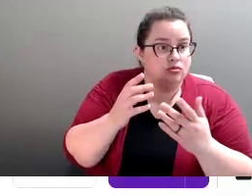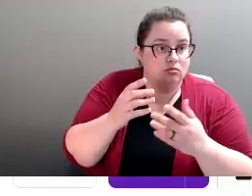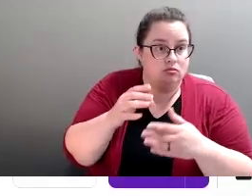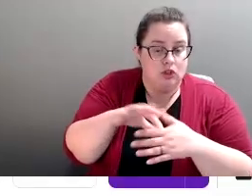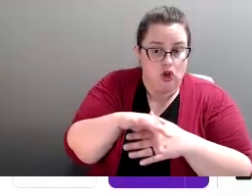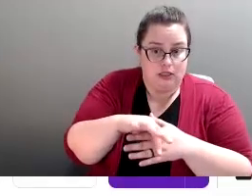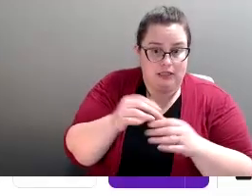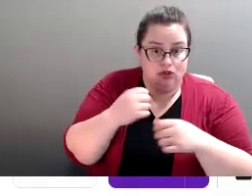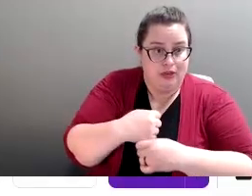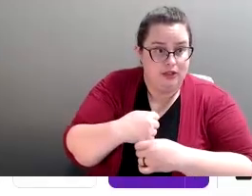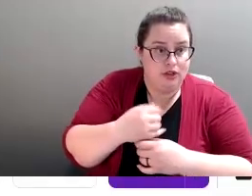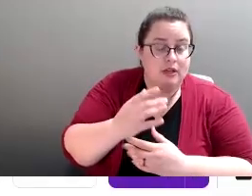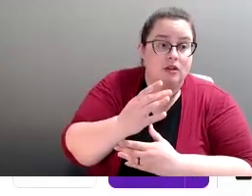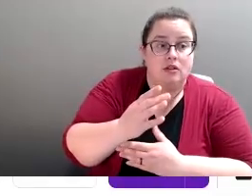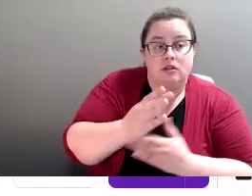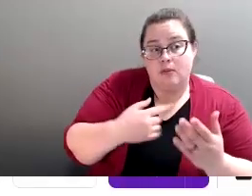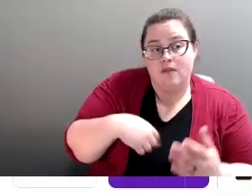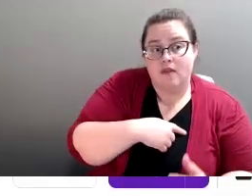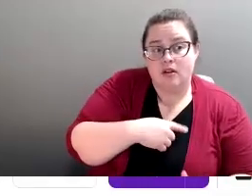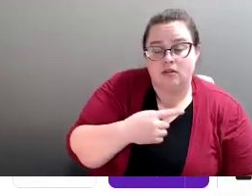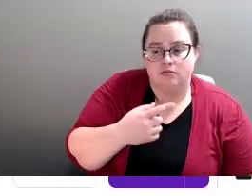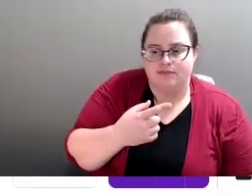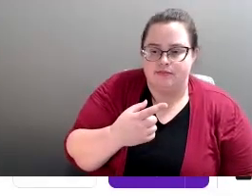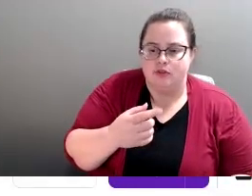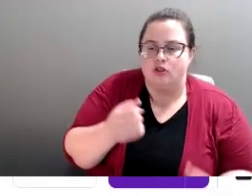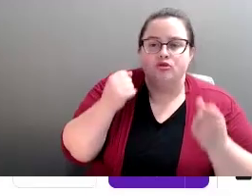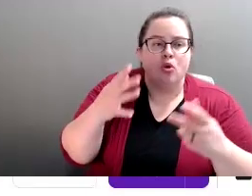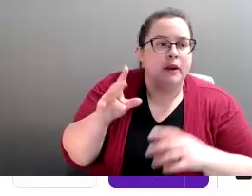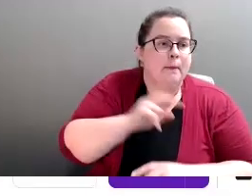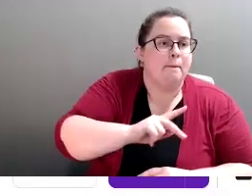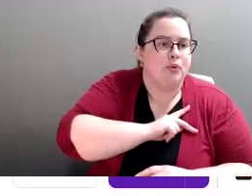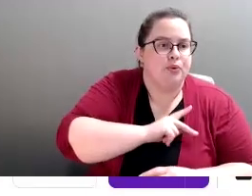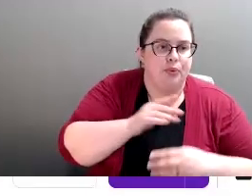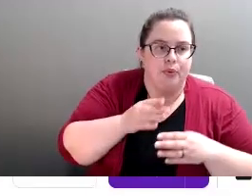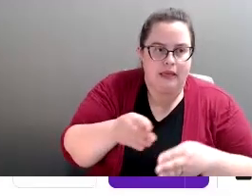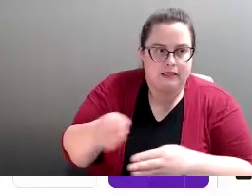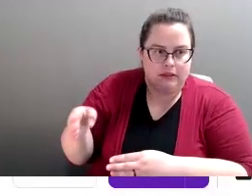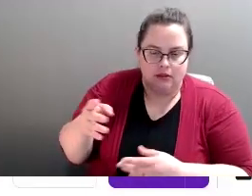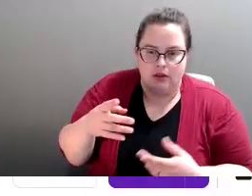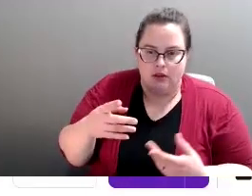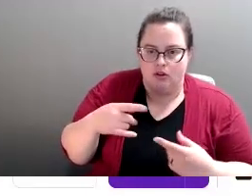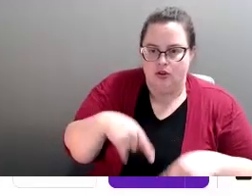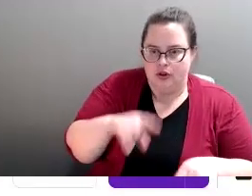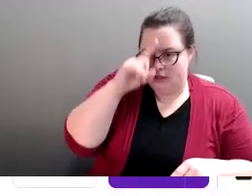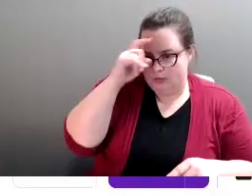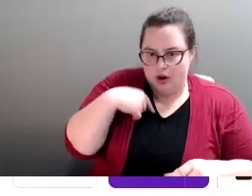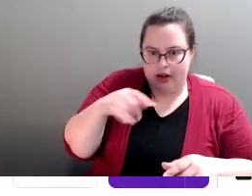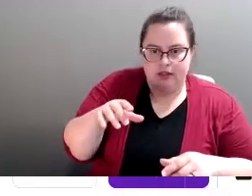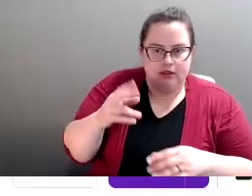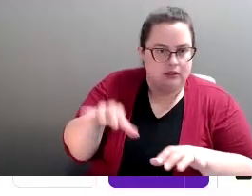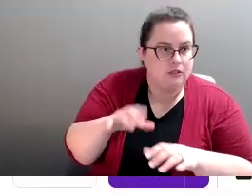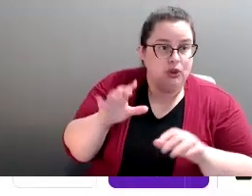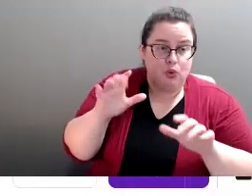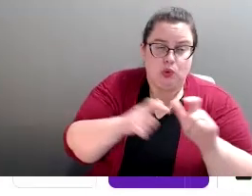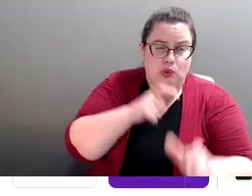minute. And then some of us just, I mean, there's so many personal ways. Like over the summer, I did a huge bike ride and I definitely used it to